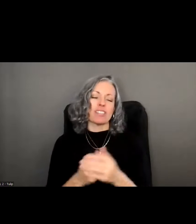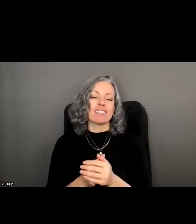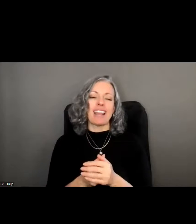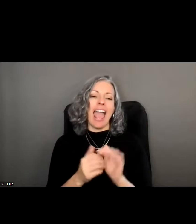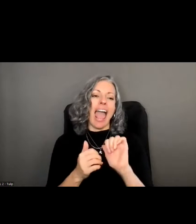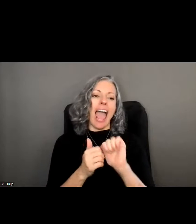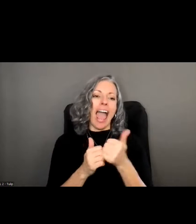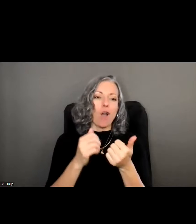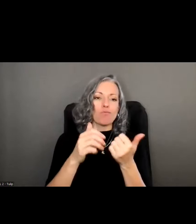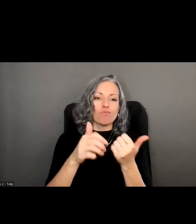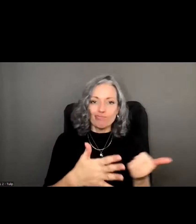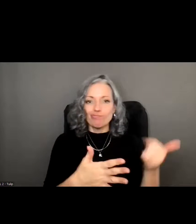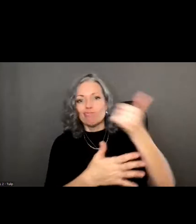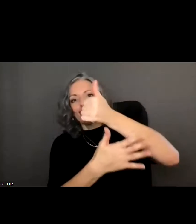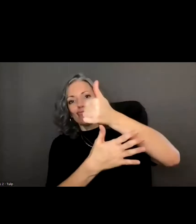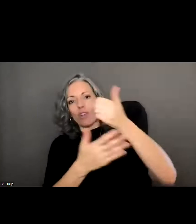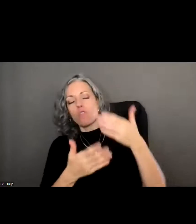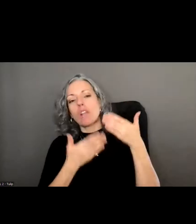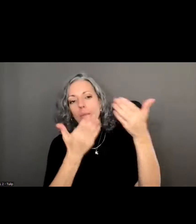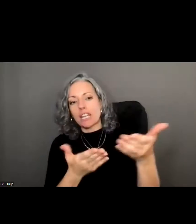our recommendations.